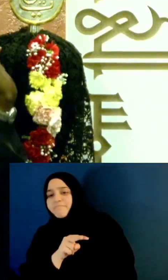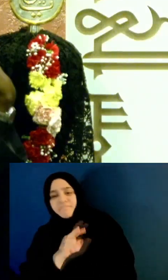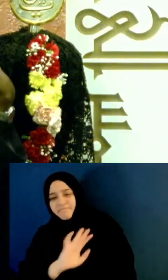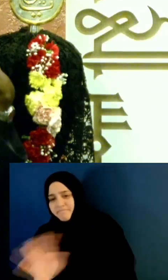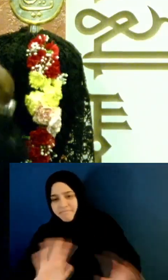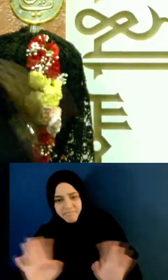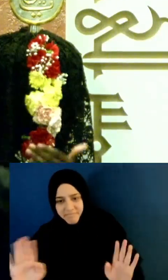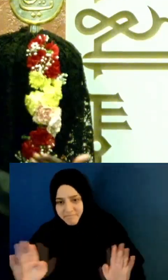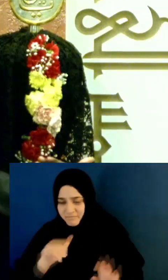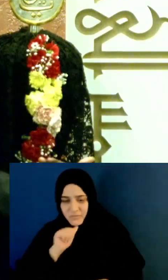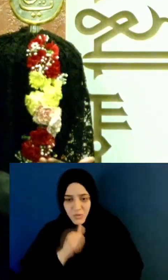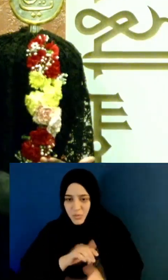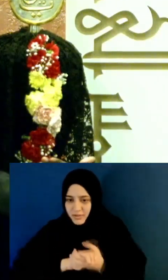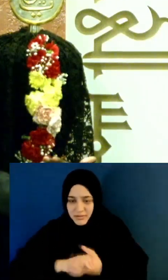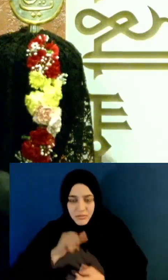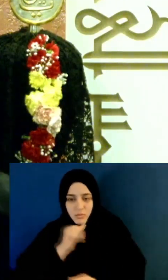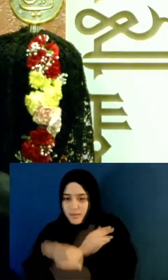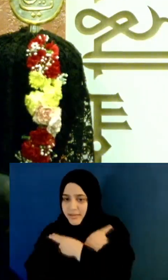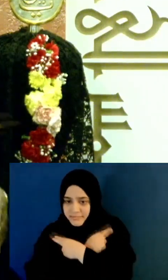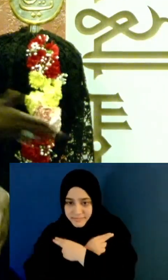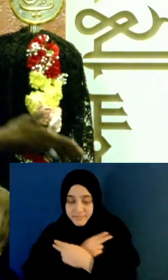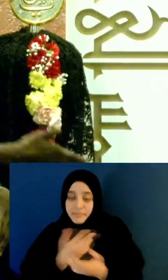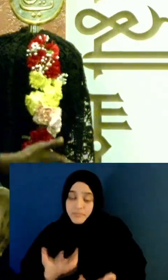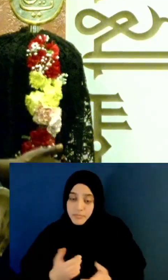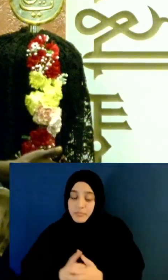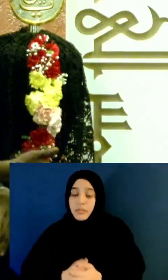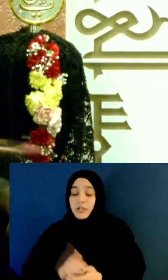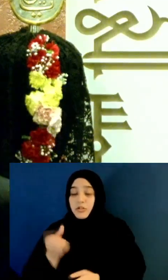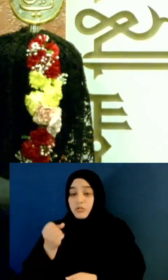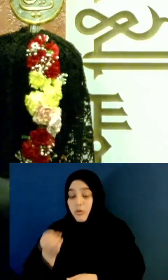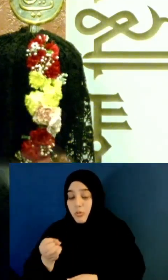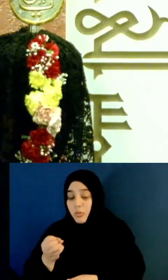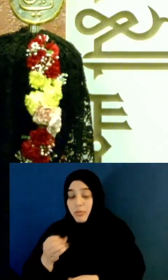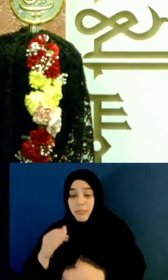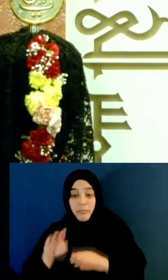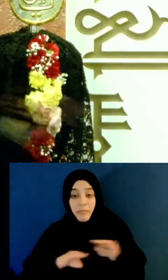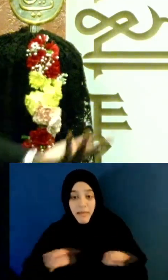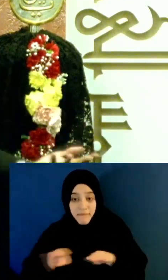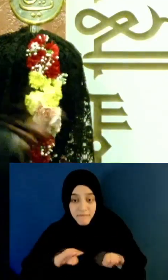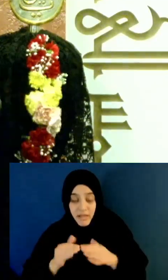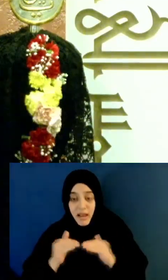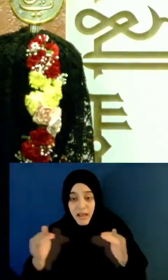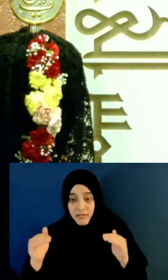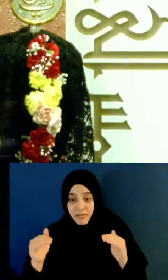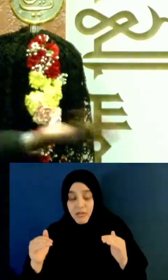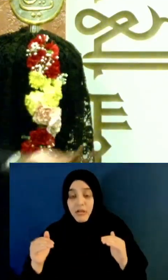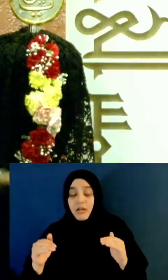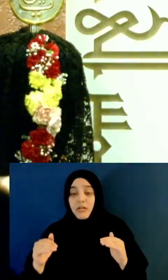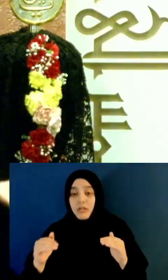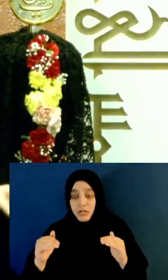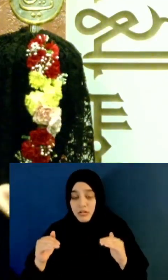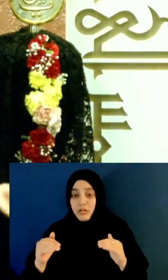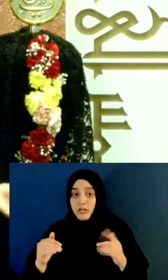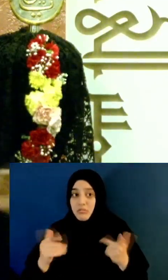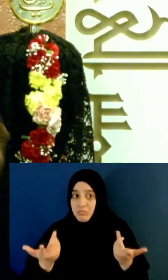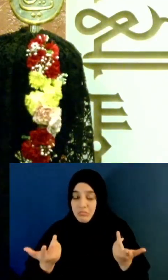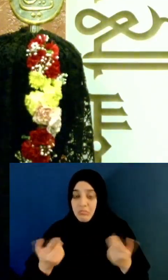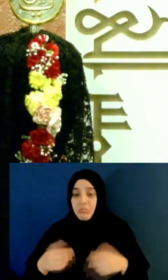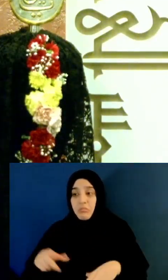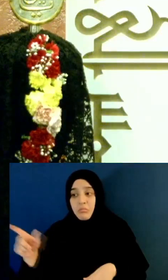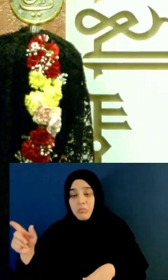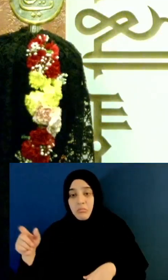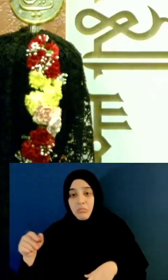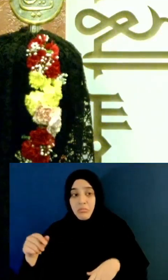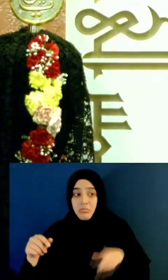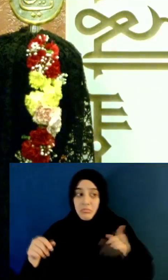So on the behavioral level, in the West, I can shake. At work, I shake a hand, I hug. But Islam